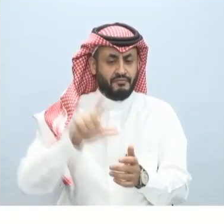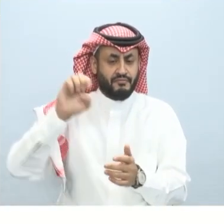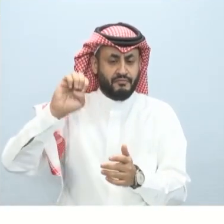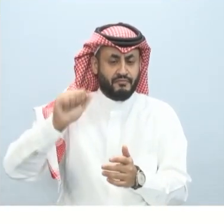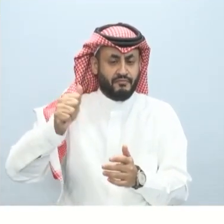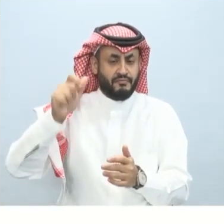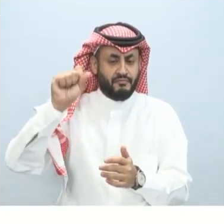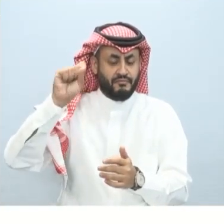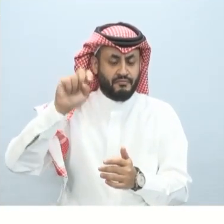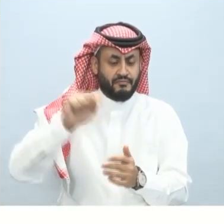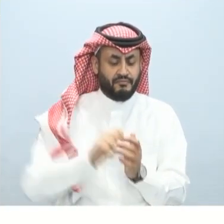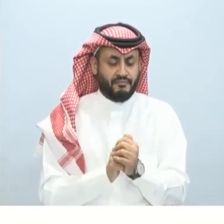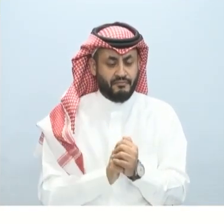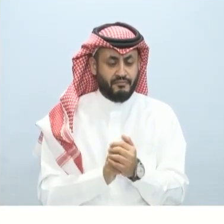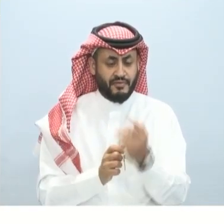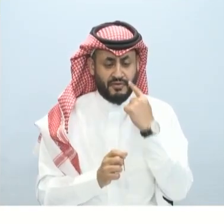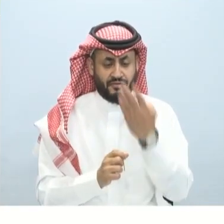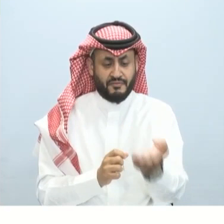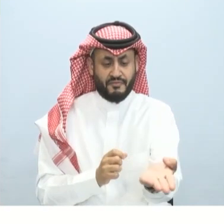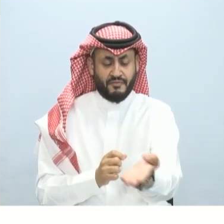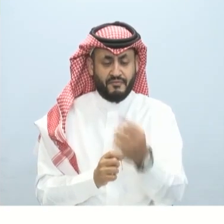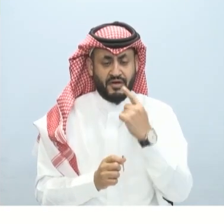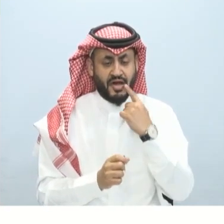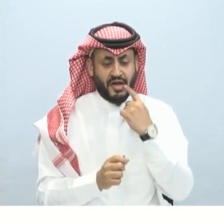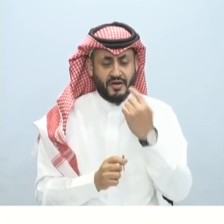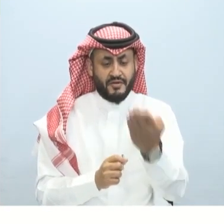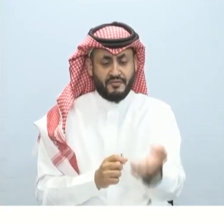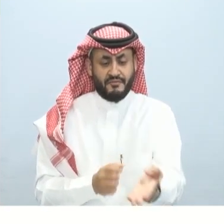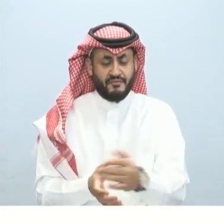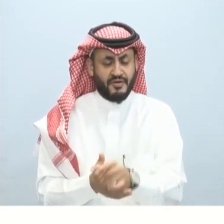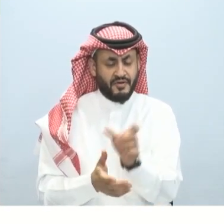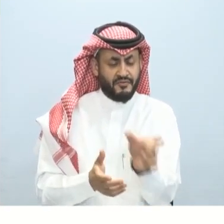have here, it was the most boring film I have ever seen.